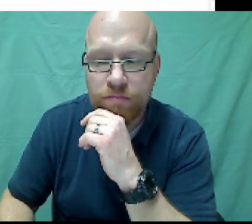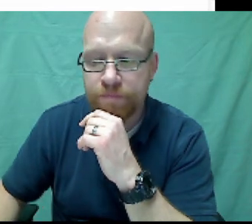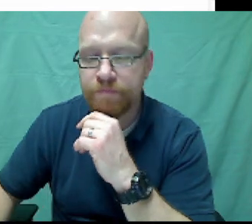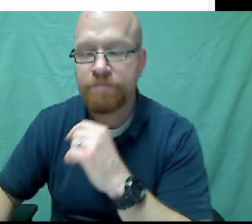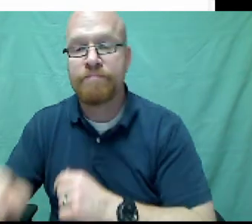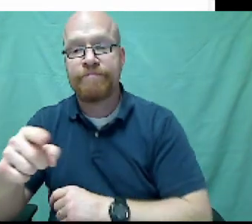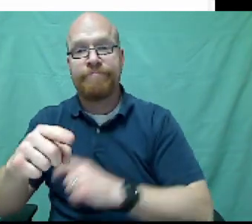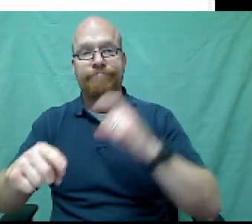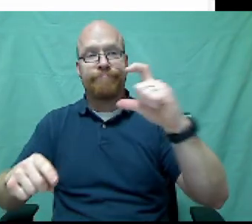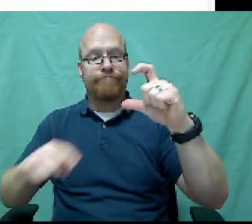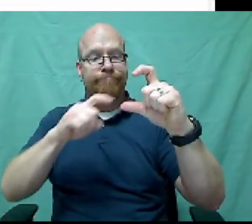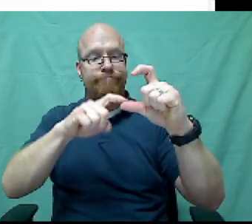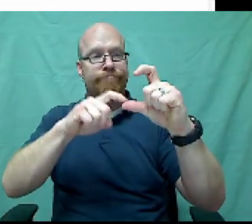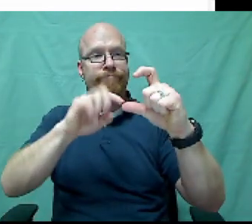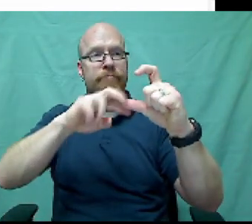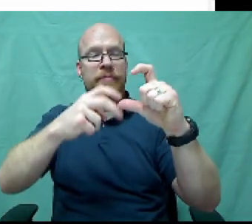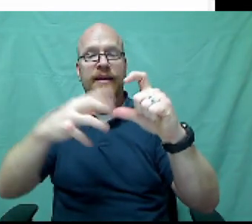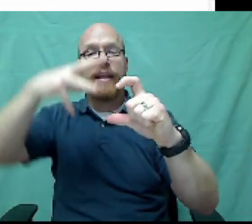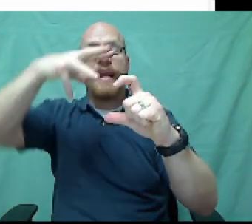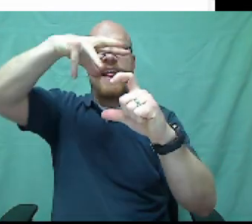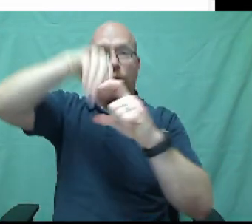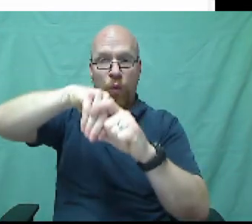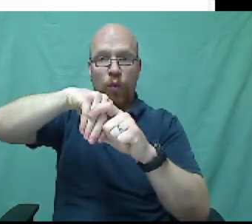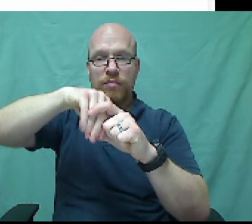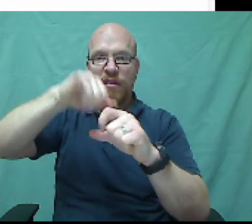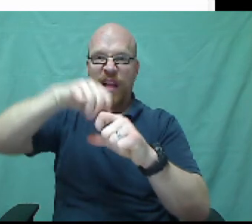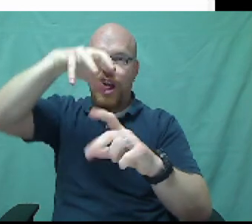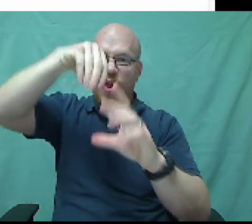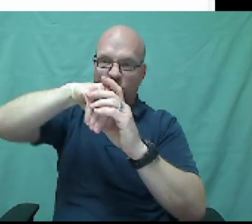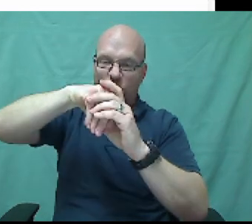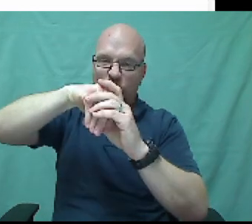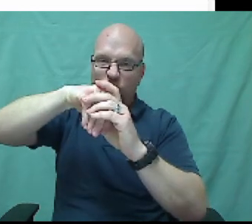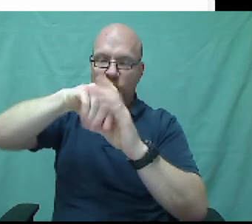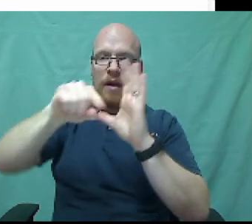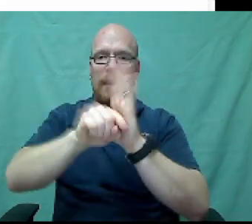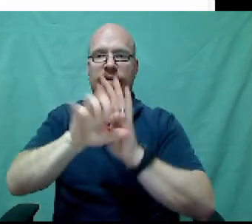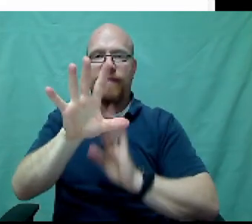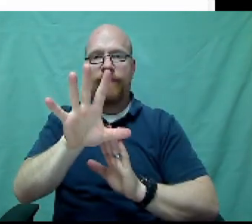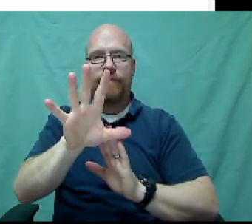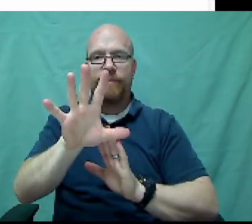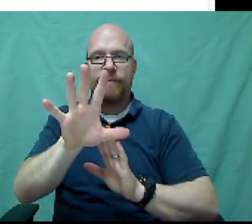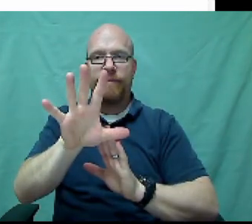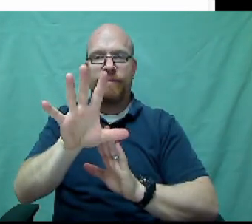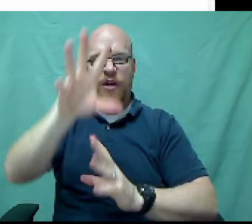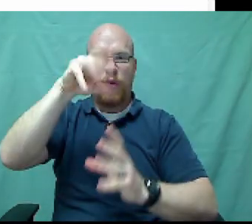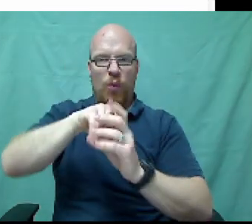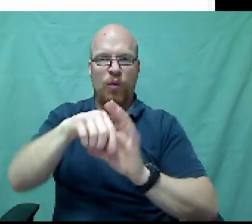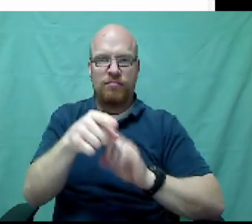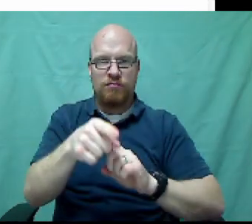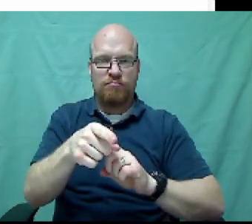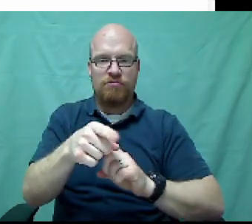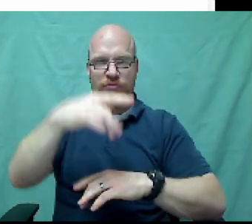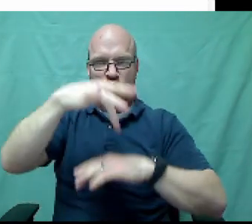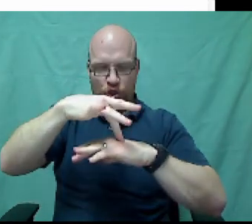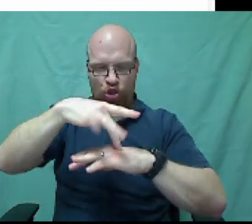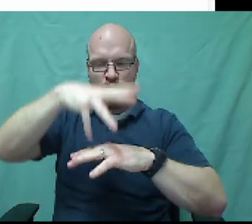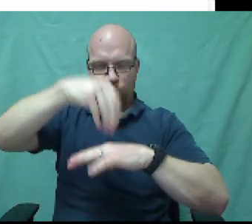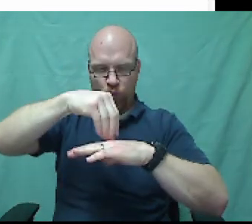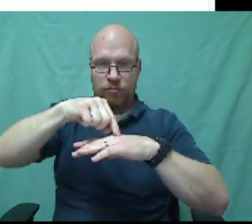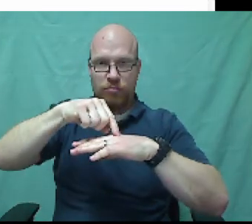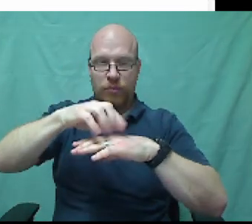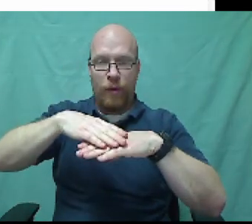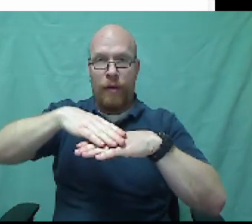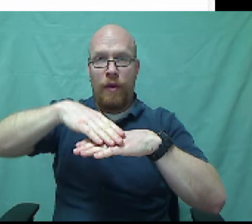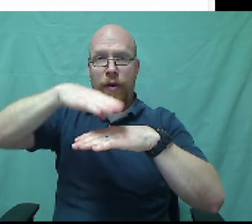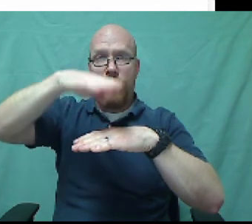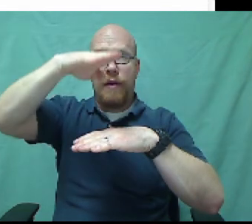So the square bracket means -5 is included in this set. This graph does include